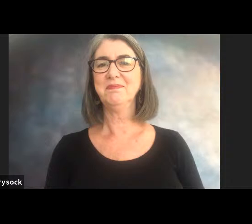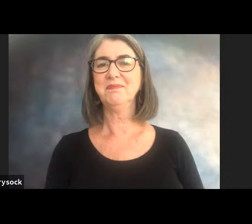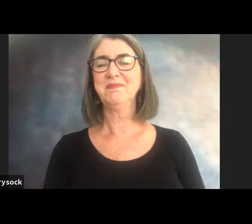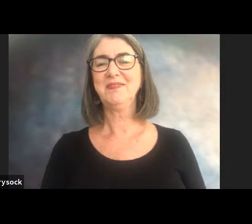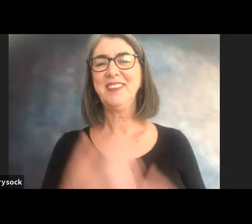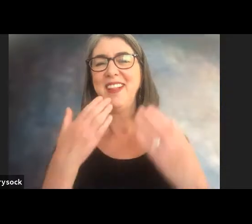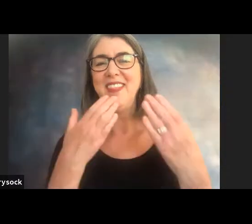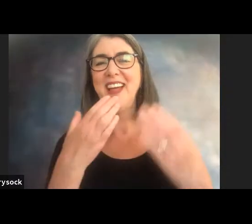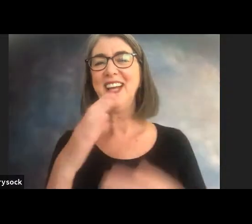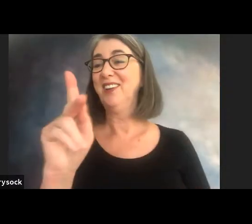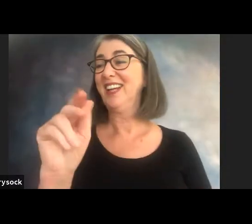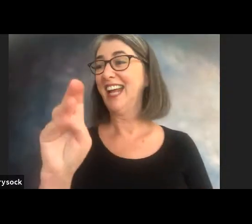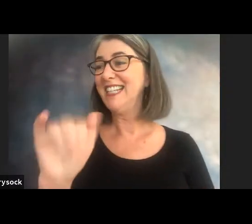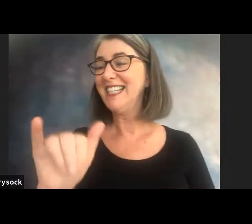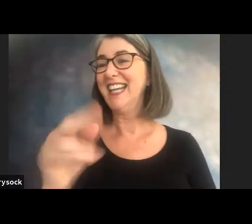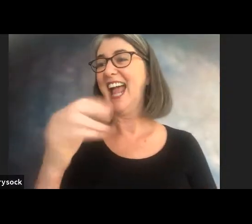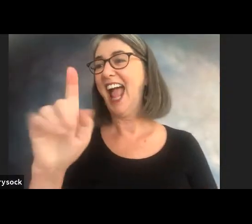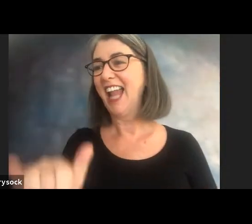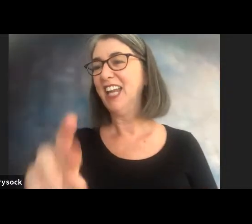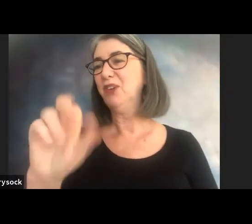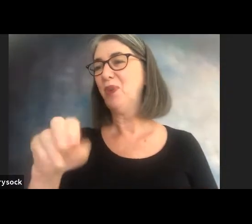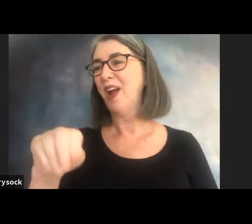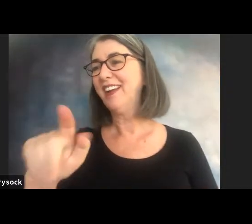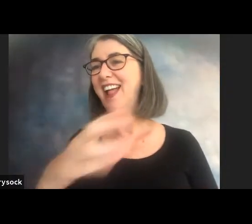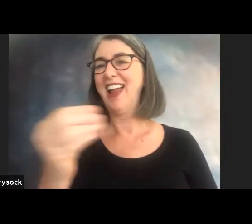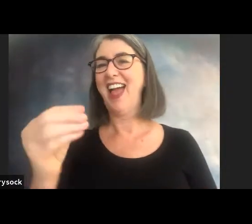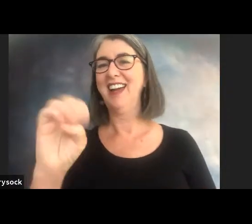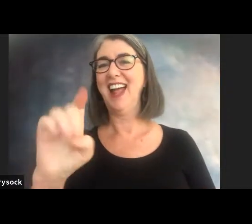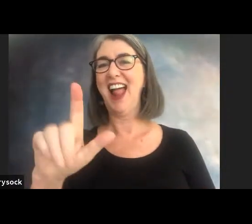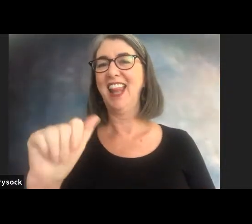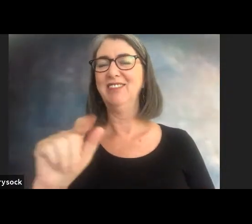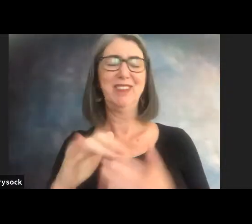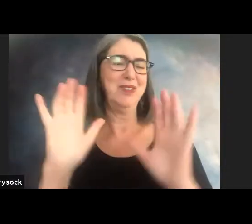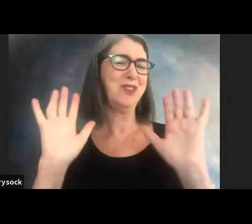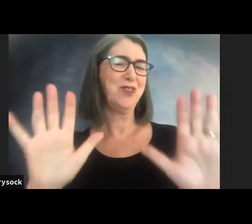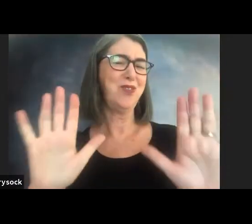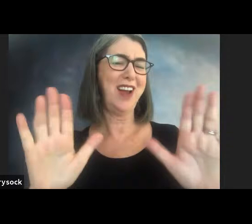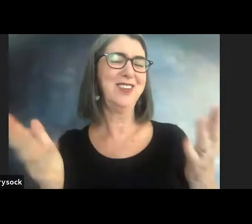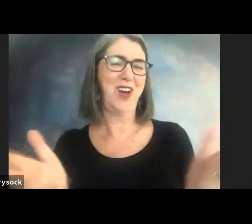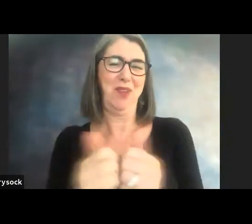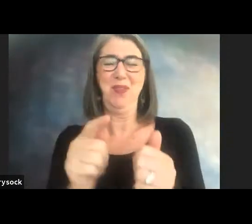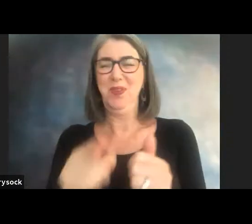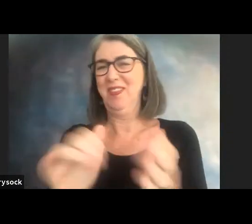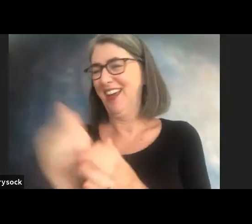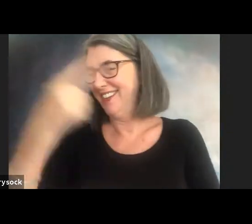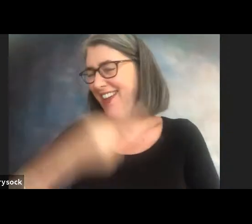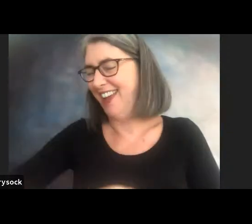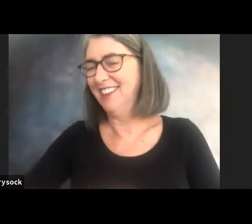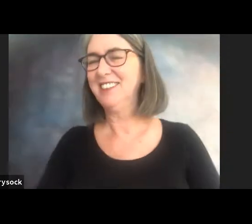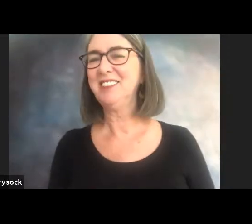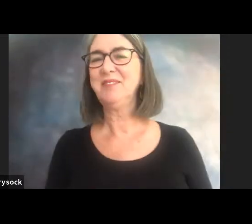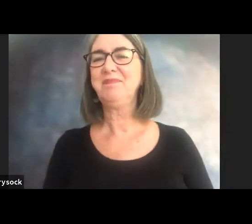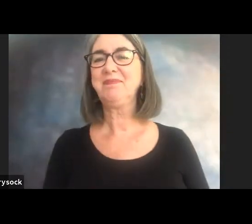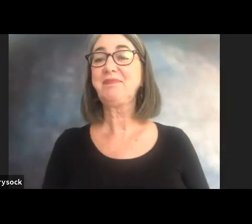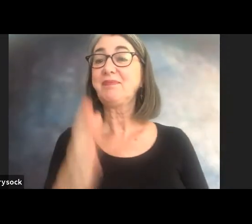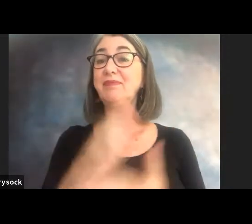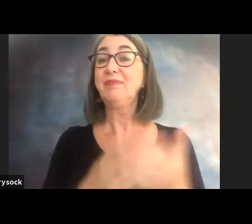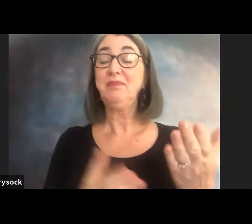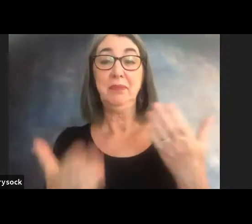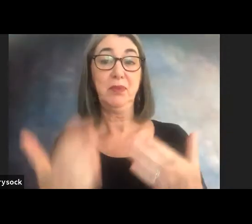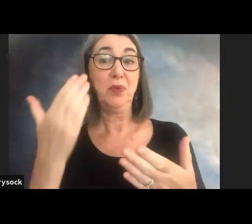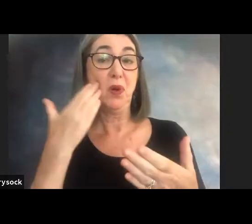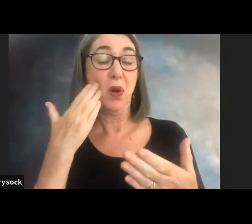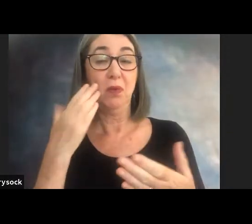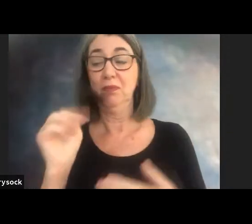Thank you, Casey, Hallie, Raquel, and Ella. That was so great talking to you guys that day. Some of you might know that